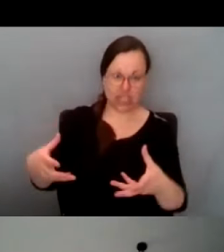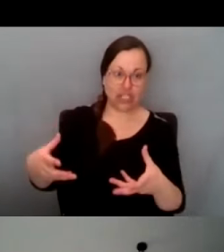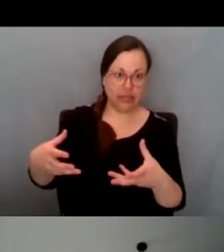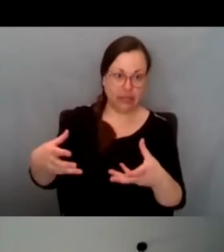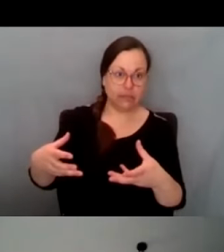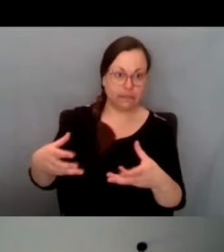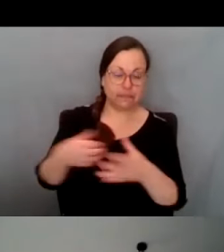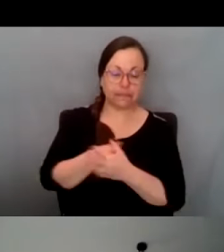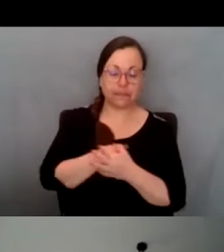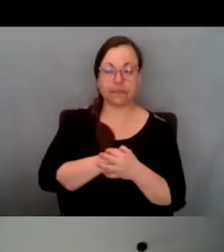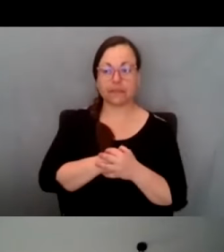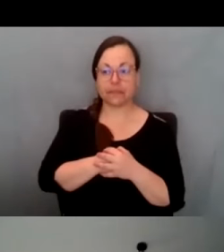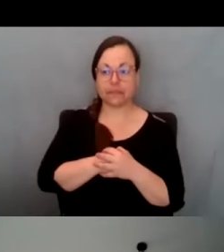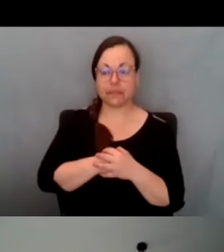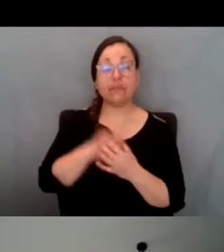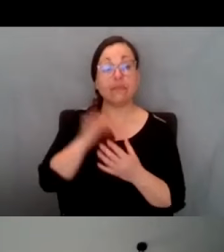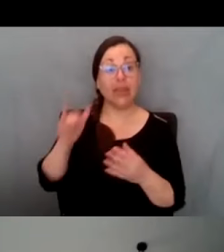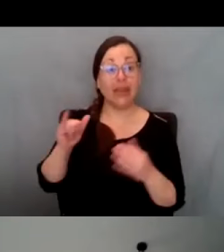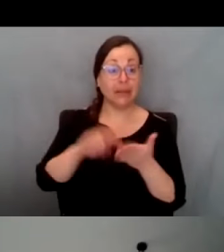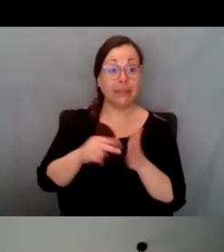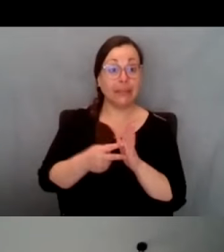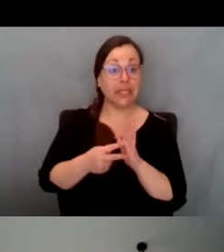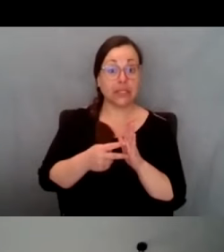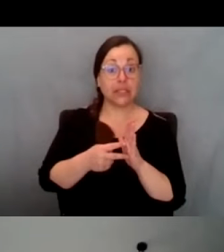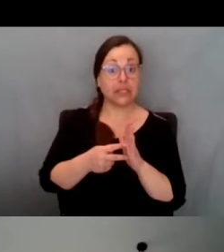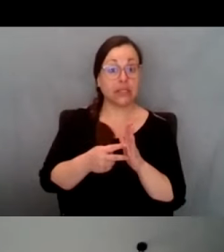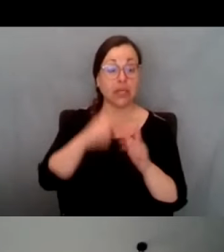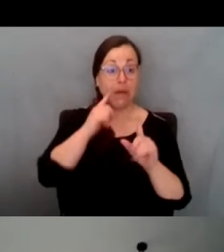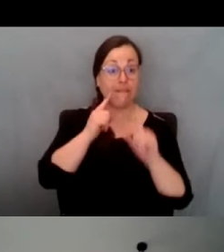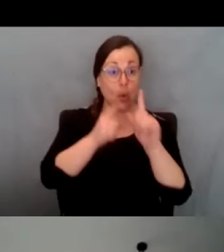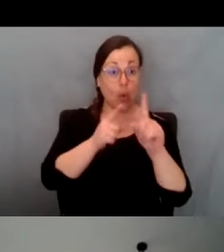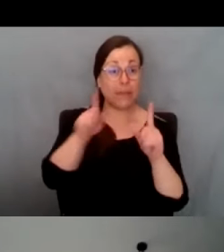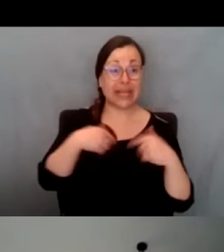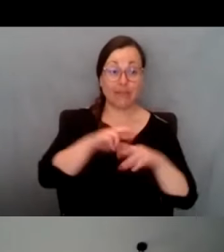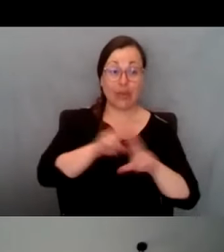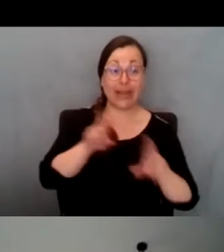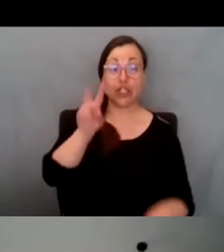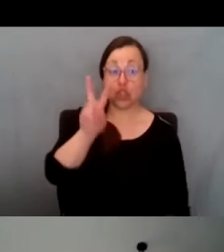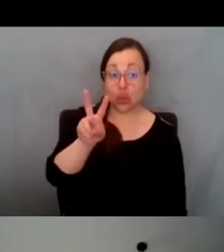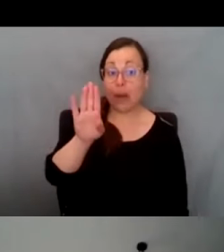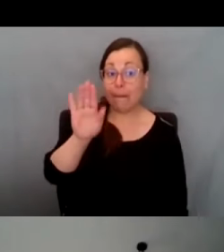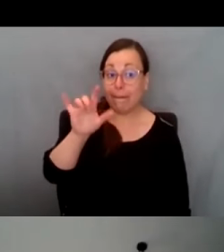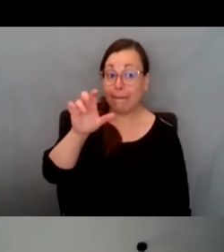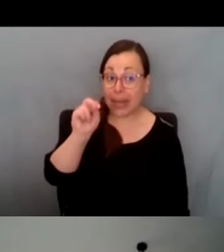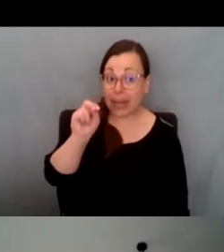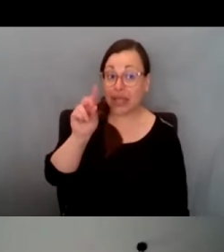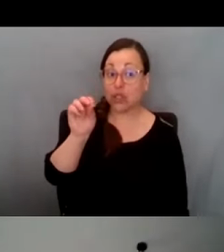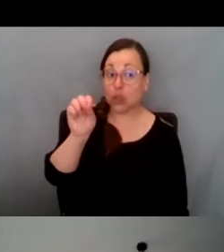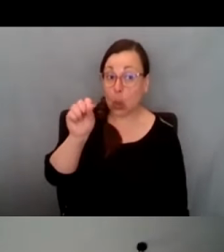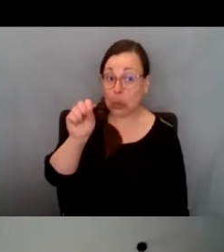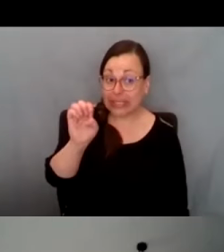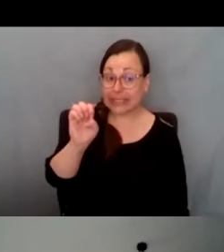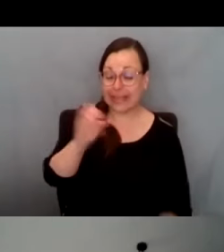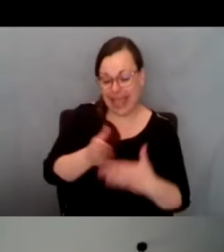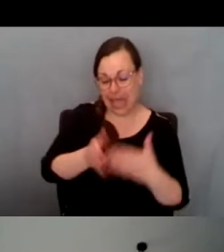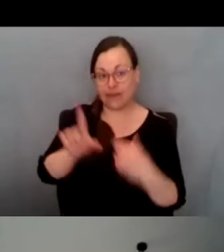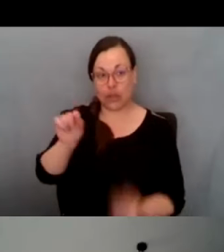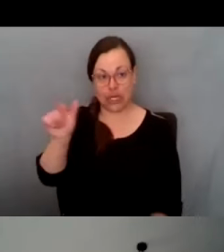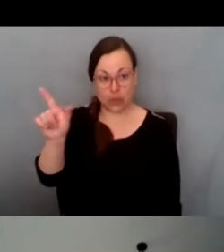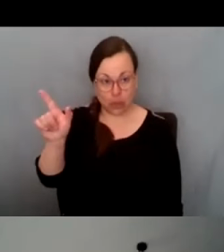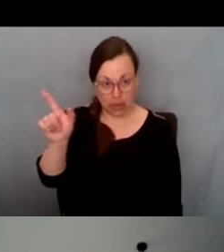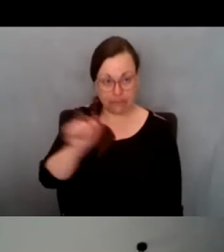This translates into a goal immediately of having 2 billion doses by the end of 2021. And we just did